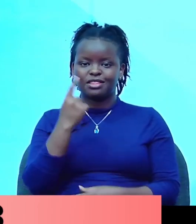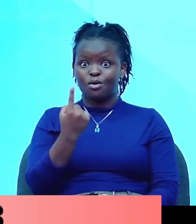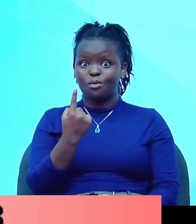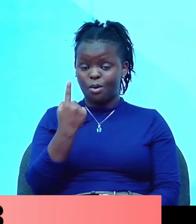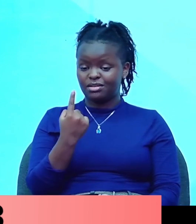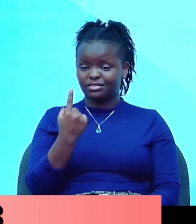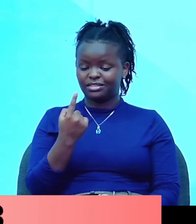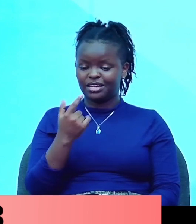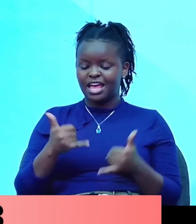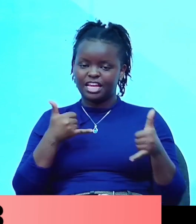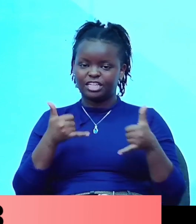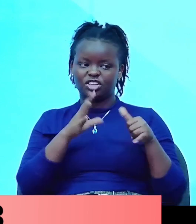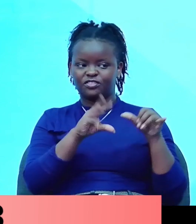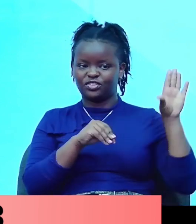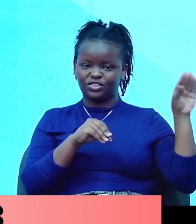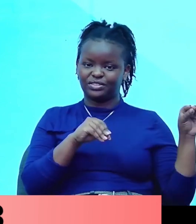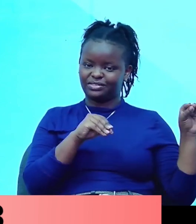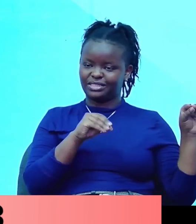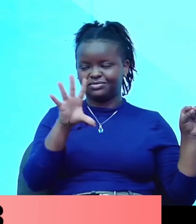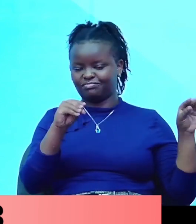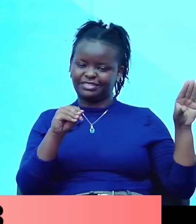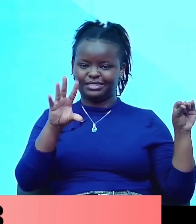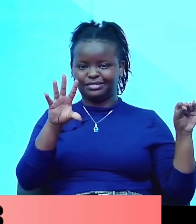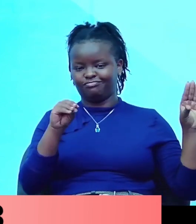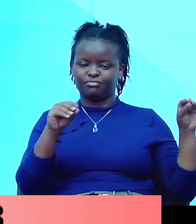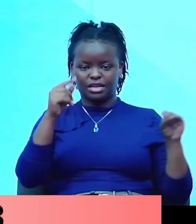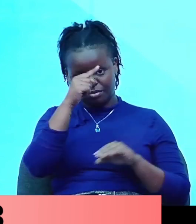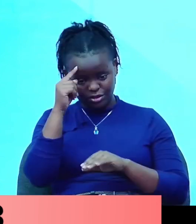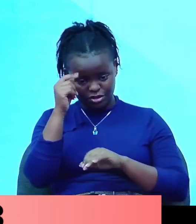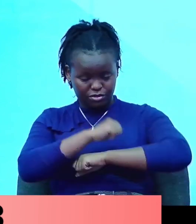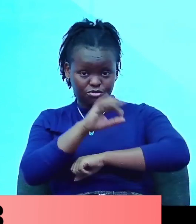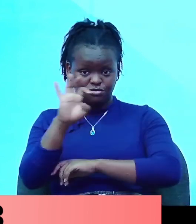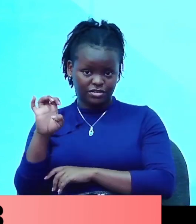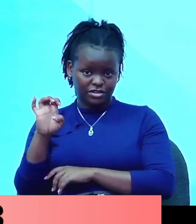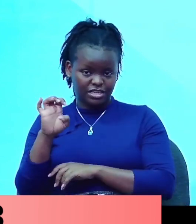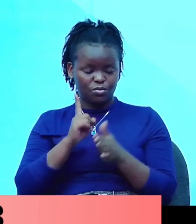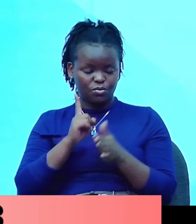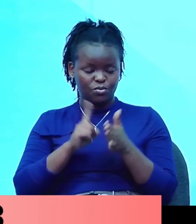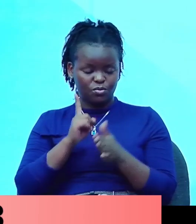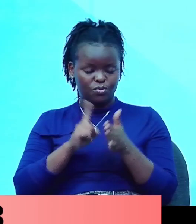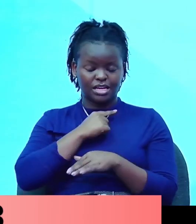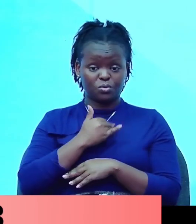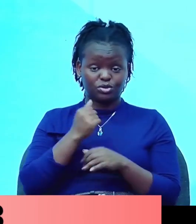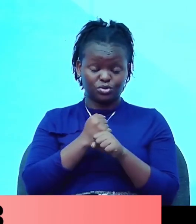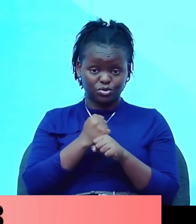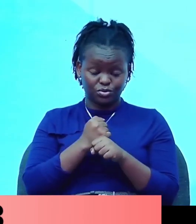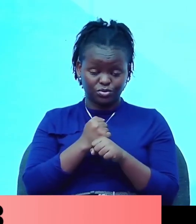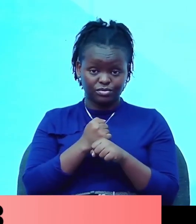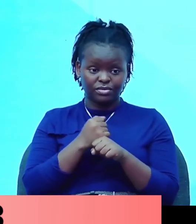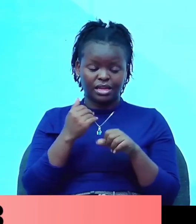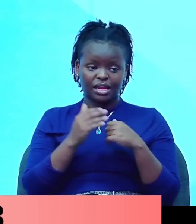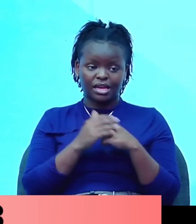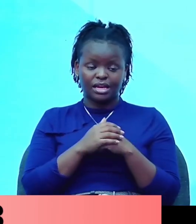enjoy 50-50 because you know what's coming. Exactly. So what we wanted to do was give people to kind of settle some of